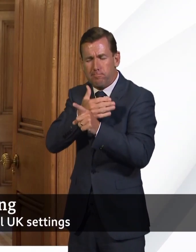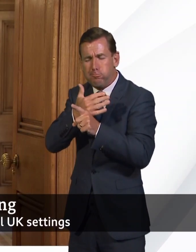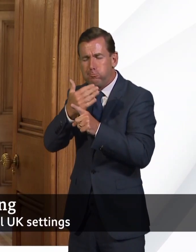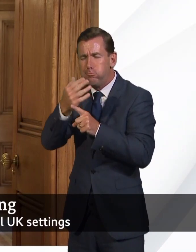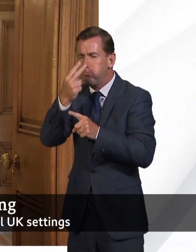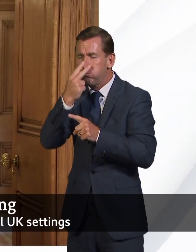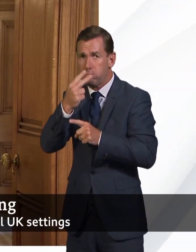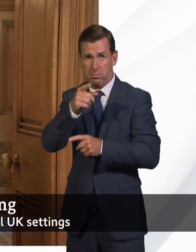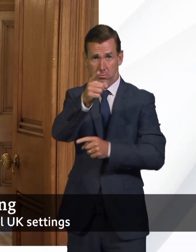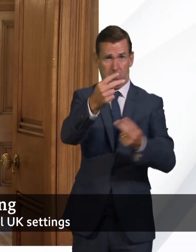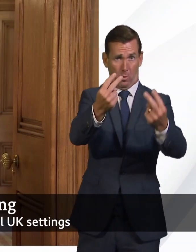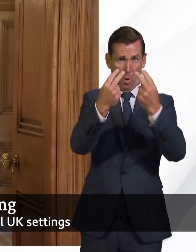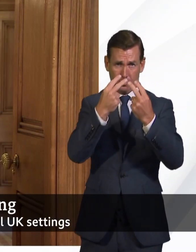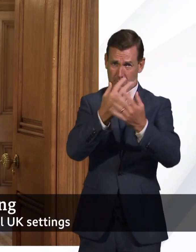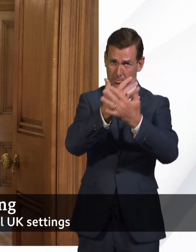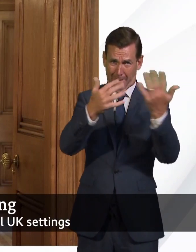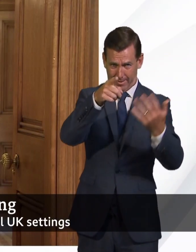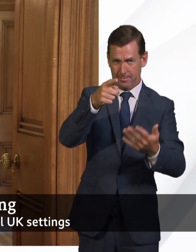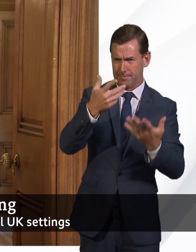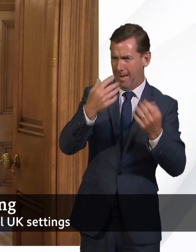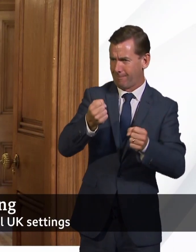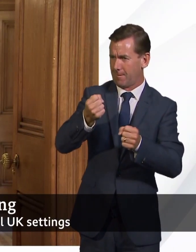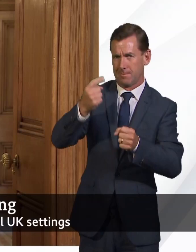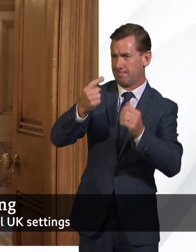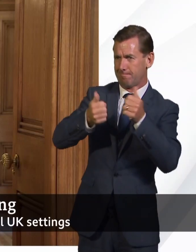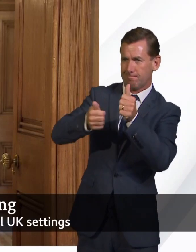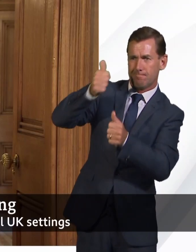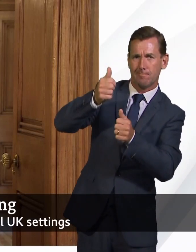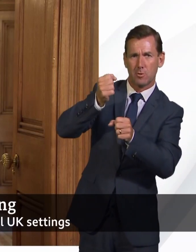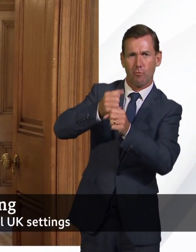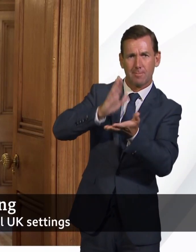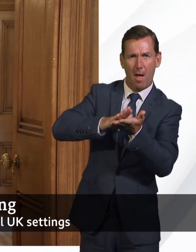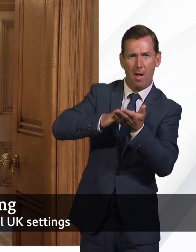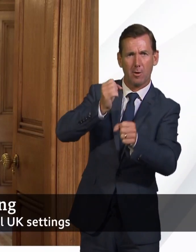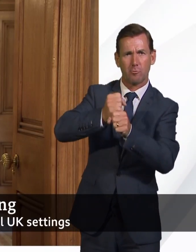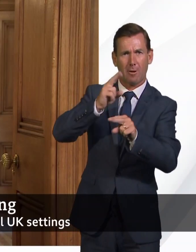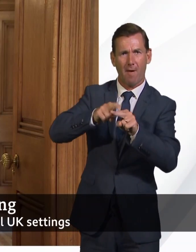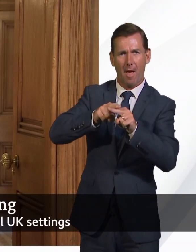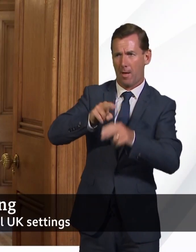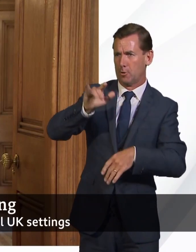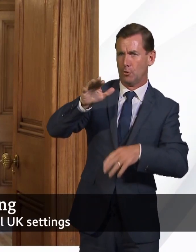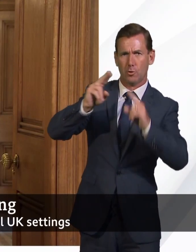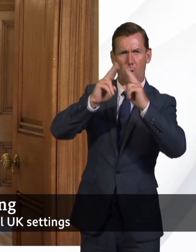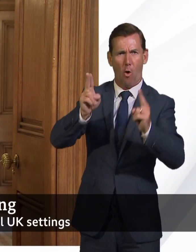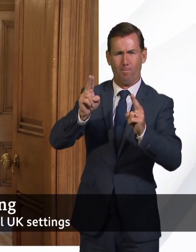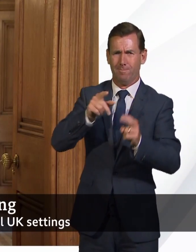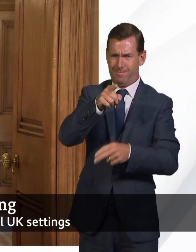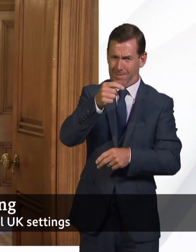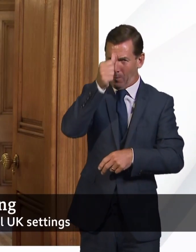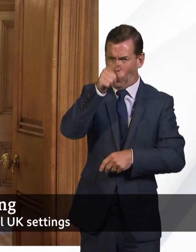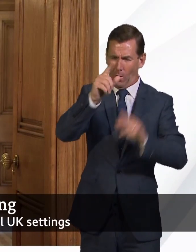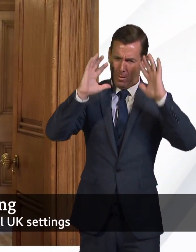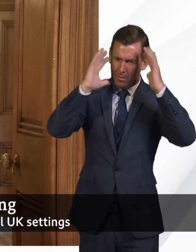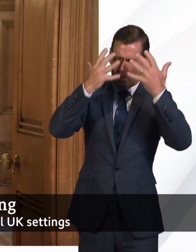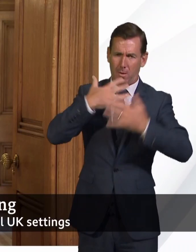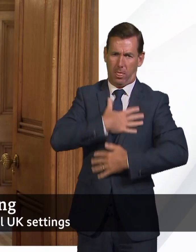of you watching this will have a loved one in a care home, as I do. and I know how worrying it's been. So I want